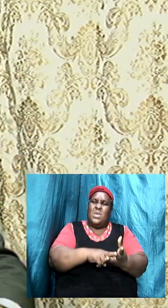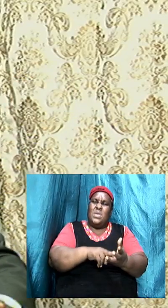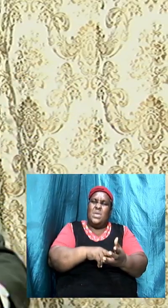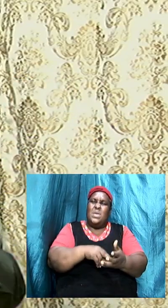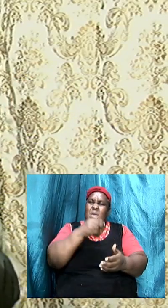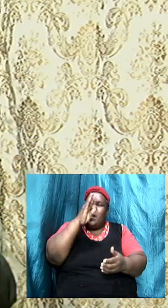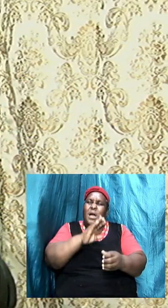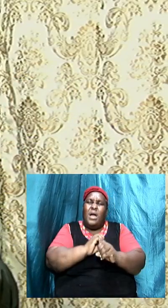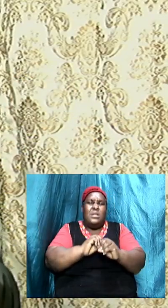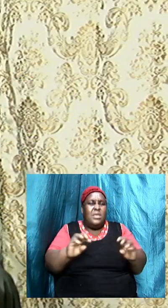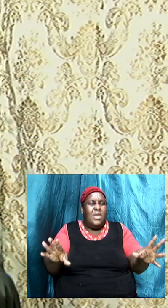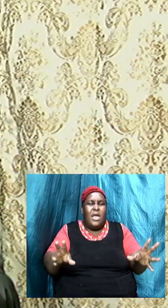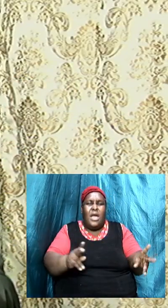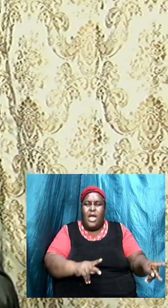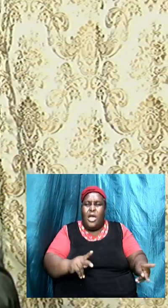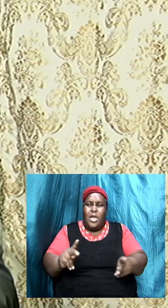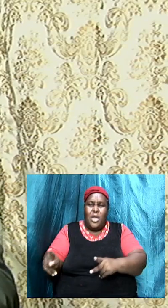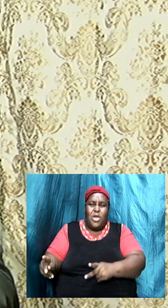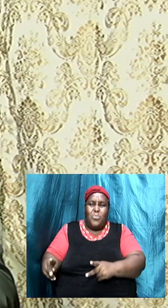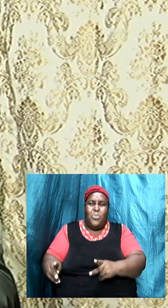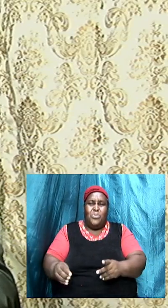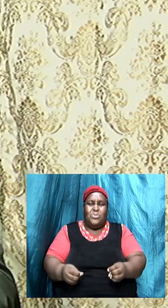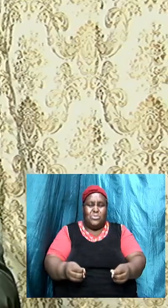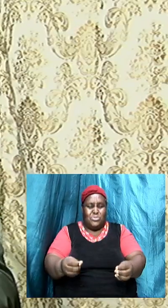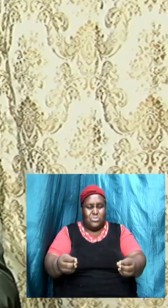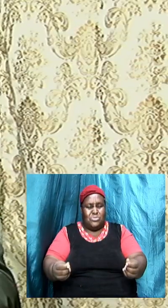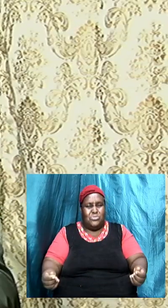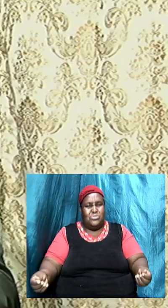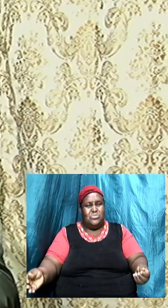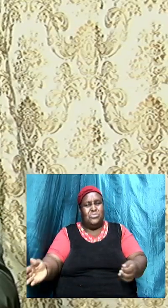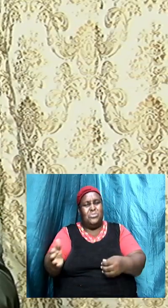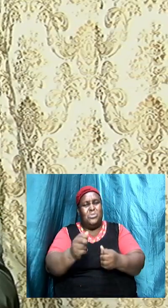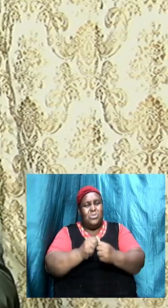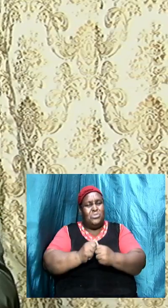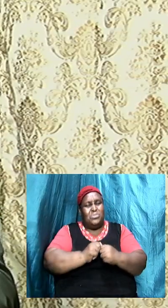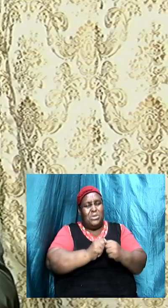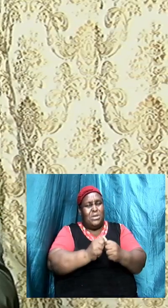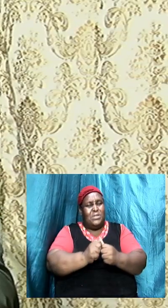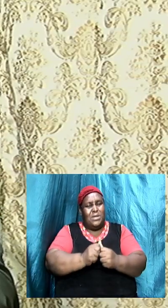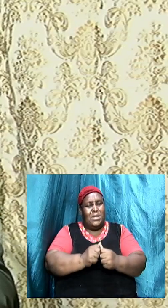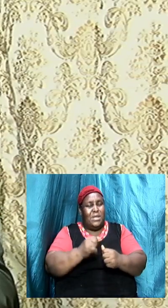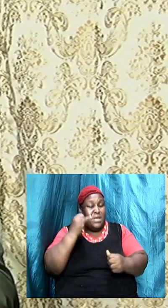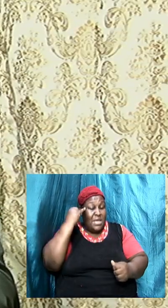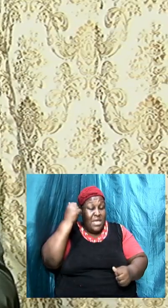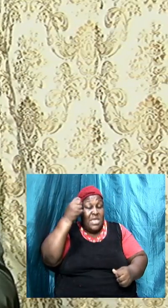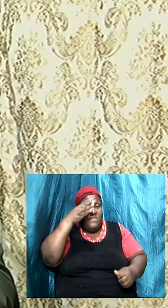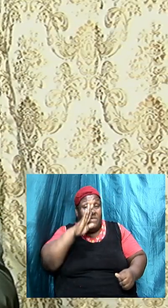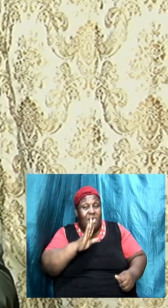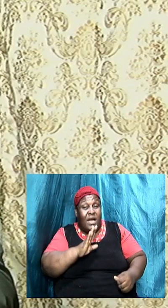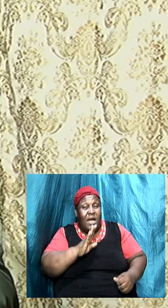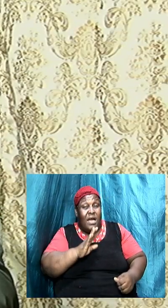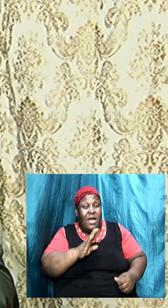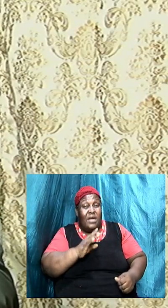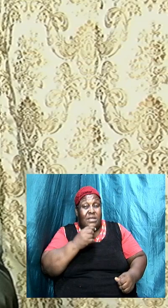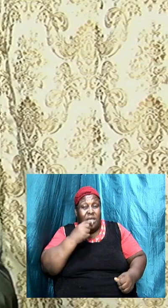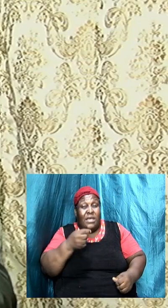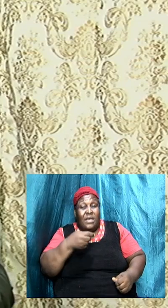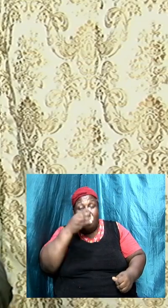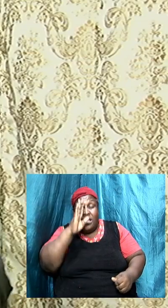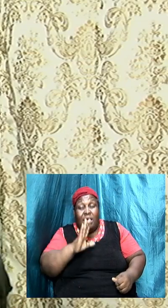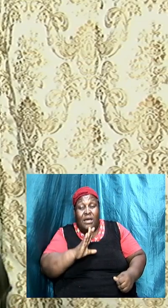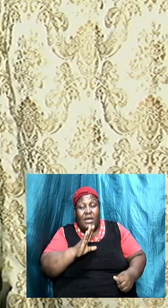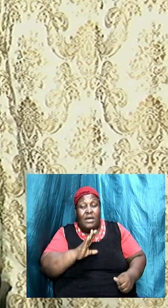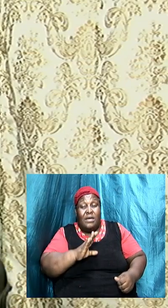sand together. You have a rude awakening, because if God was able to say, let there be and there was,